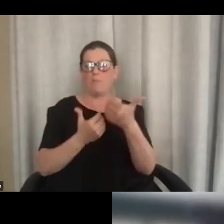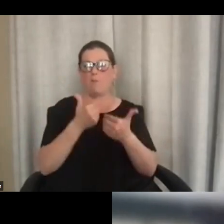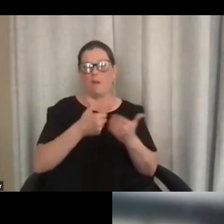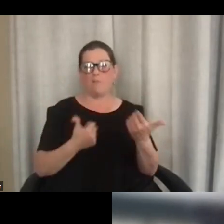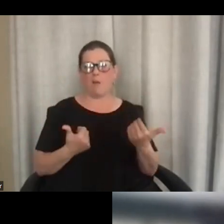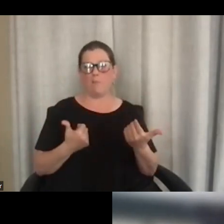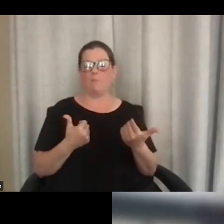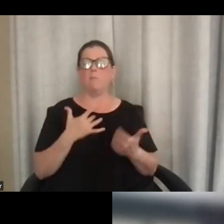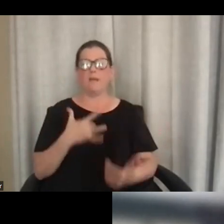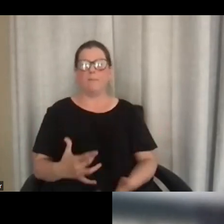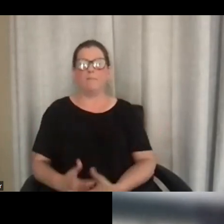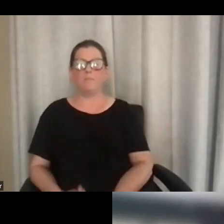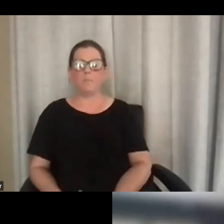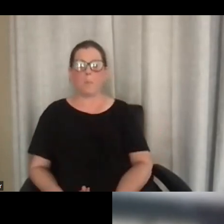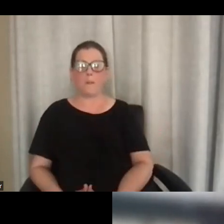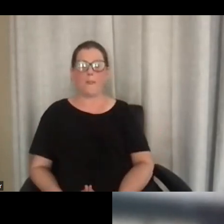more decentralized pockets.